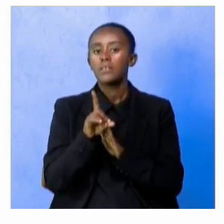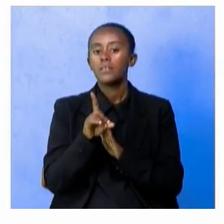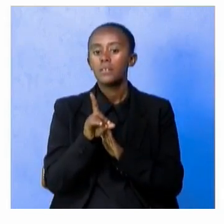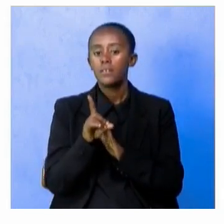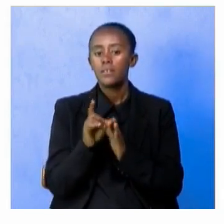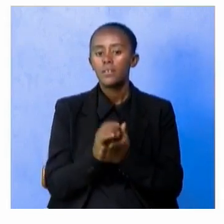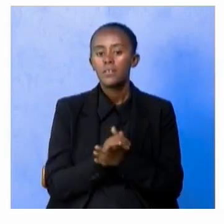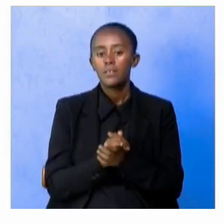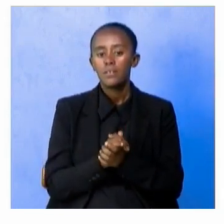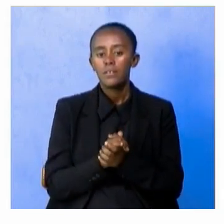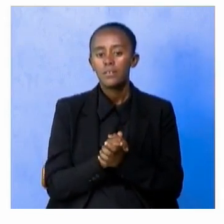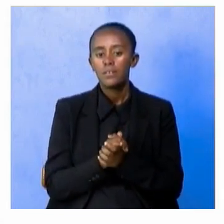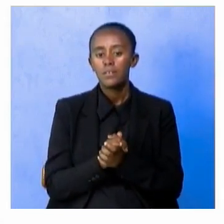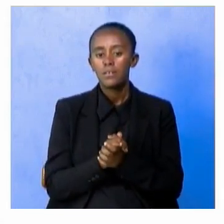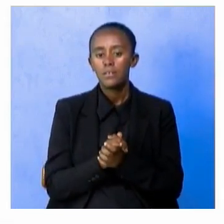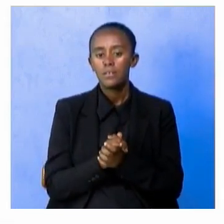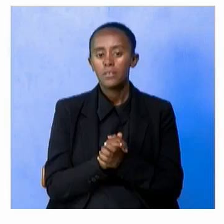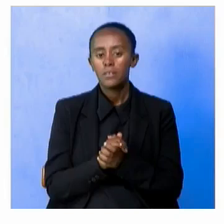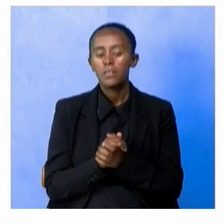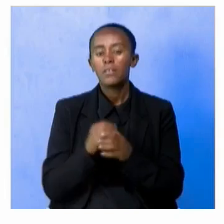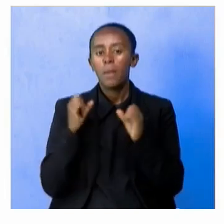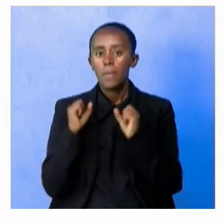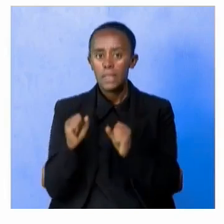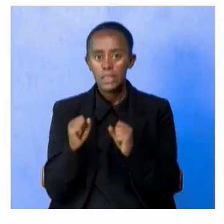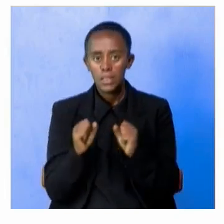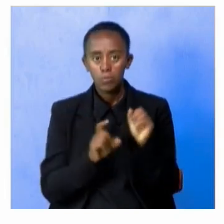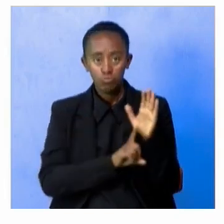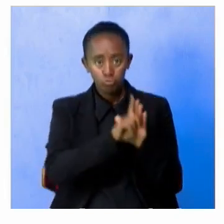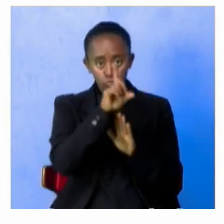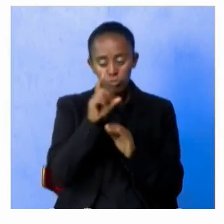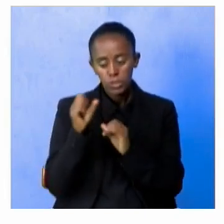versus what? His ability.